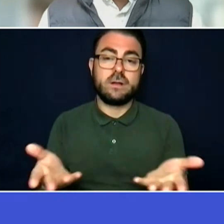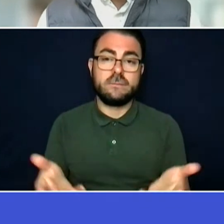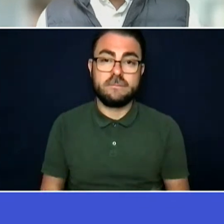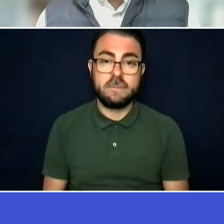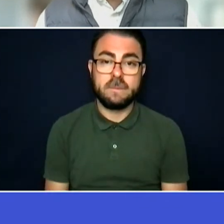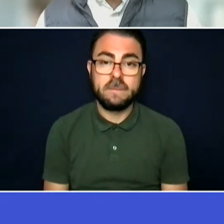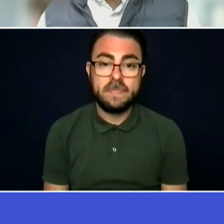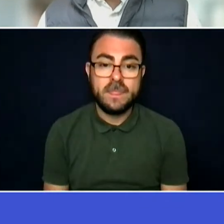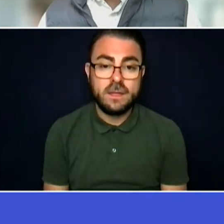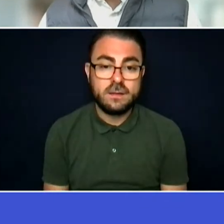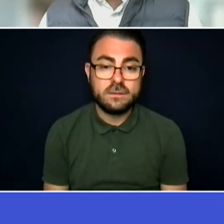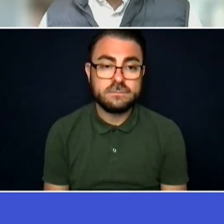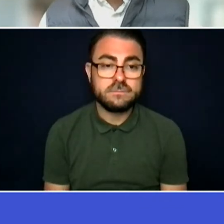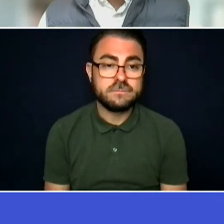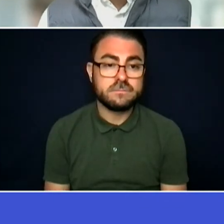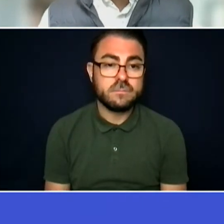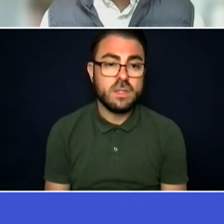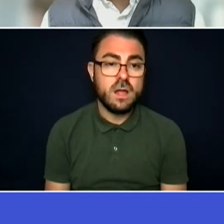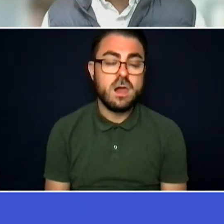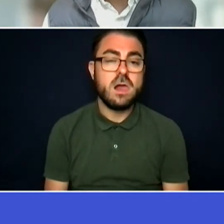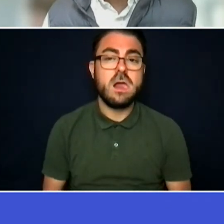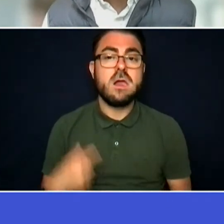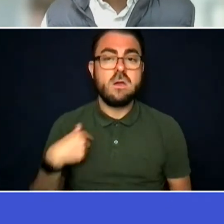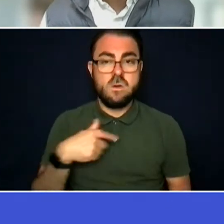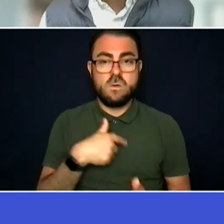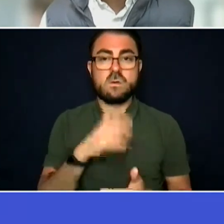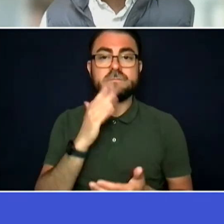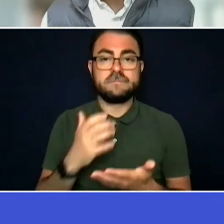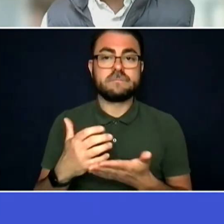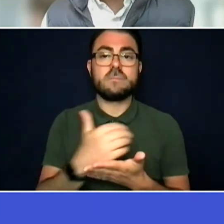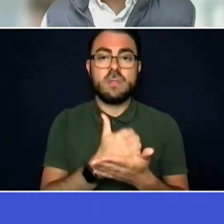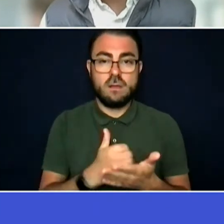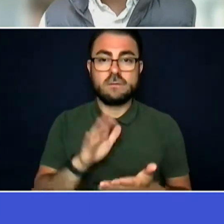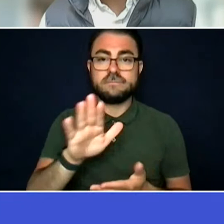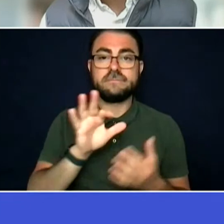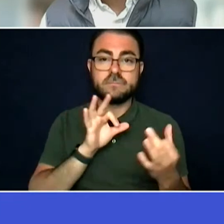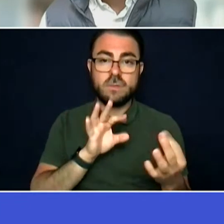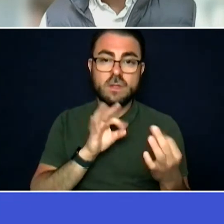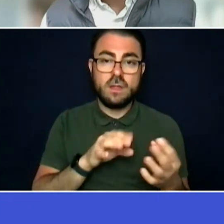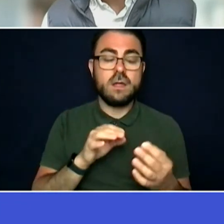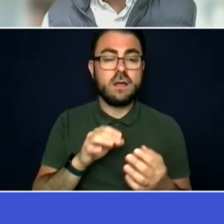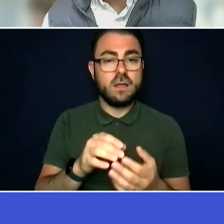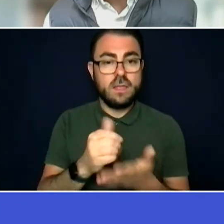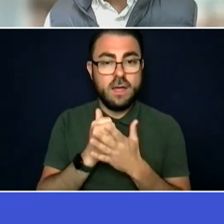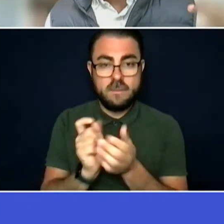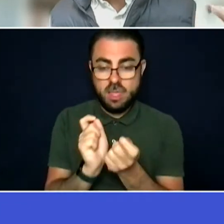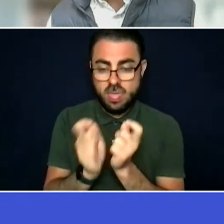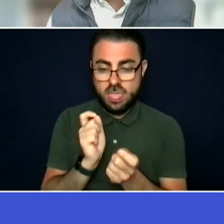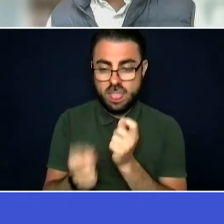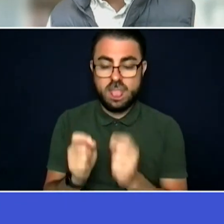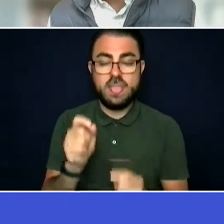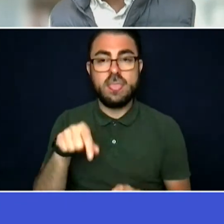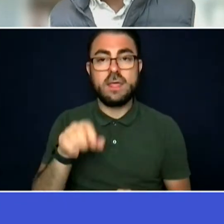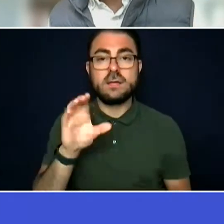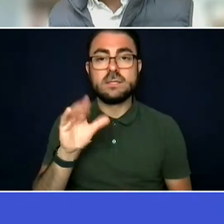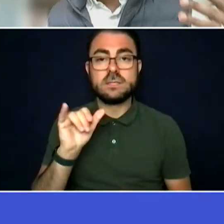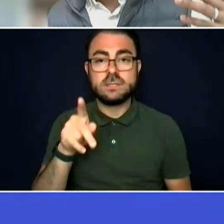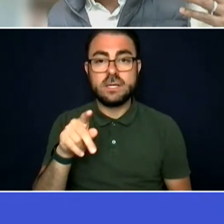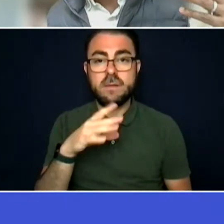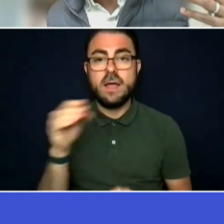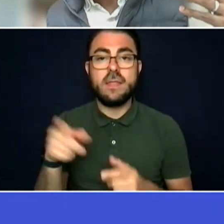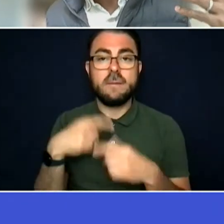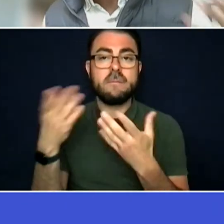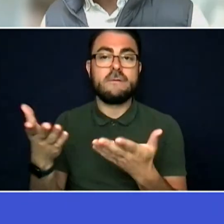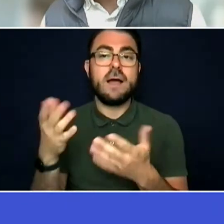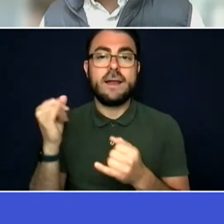We will take your input in this final round of engagement to revise the CIP plan and issue a final draft. And the draft will ultimately